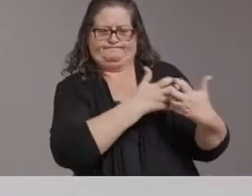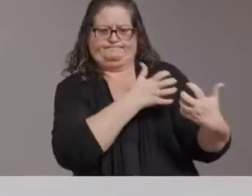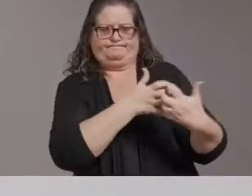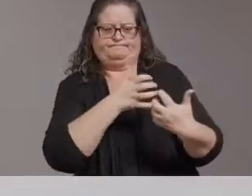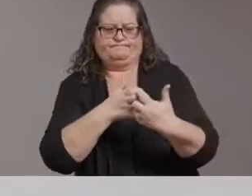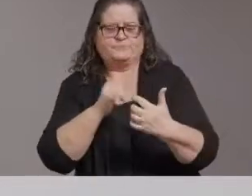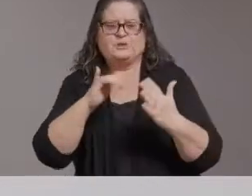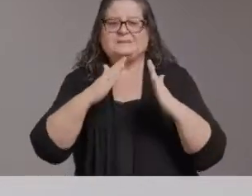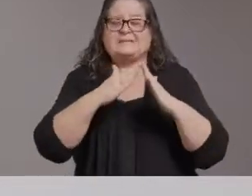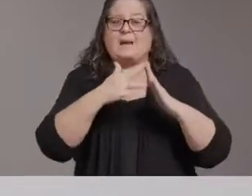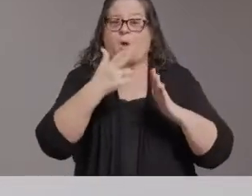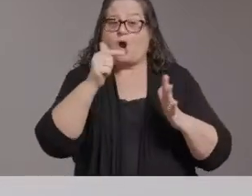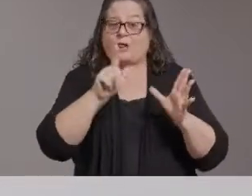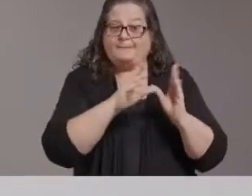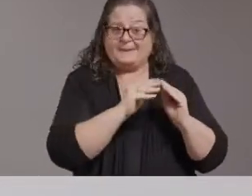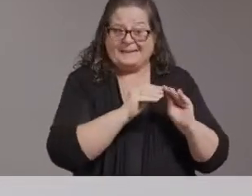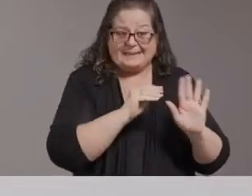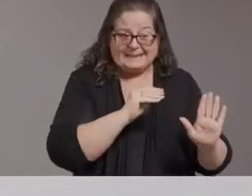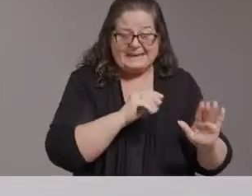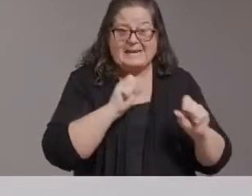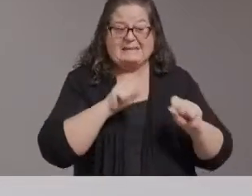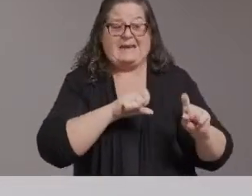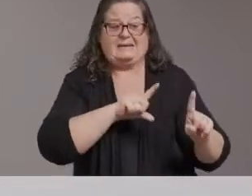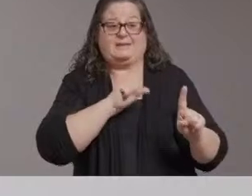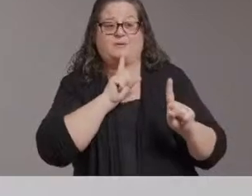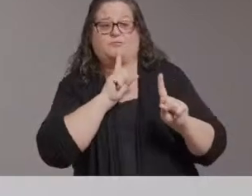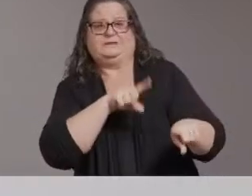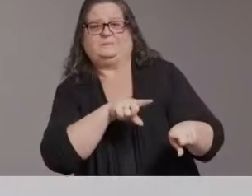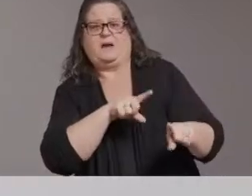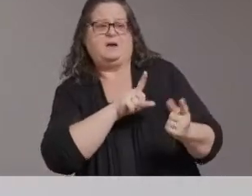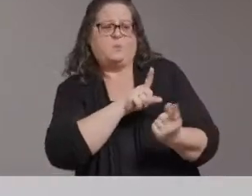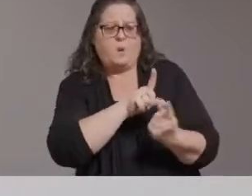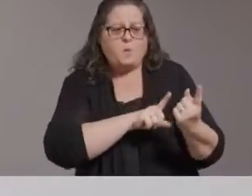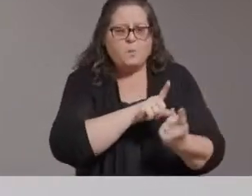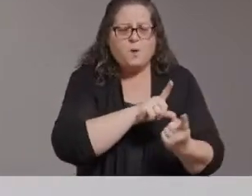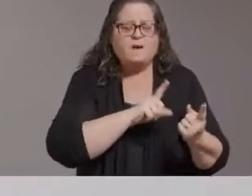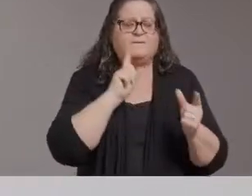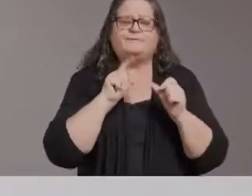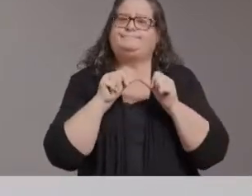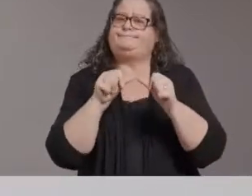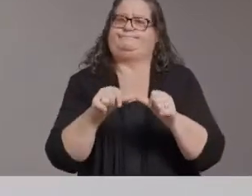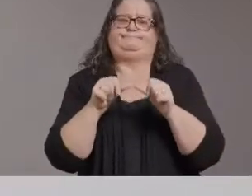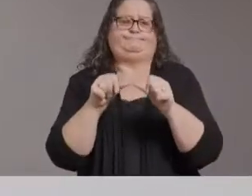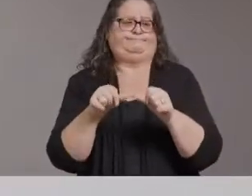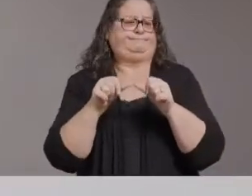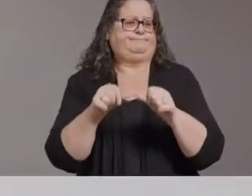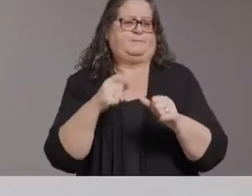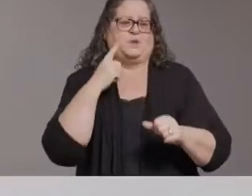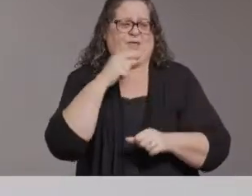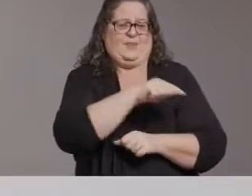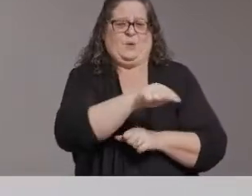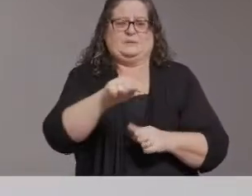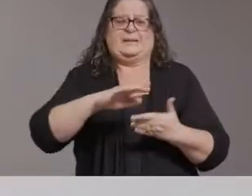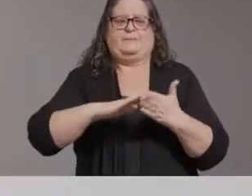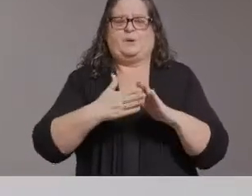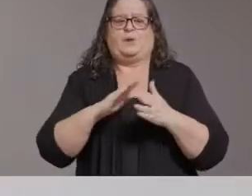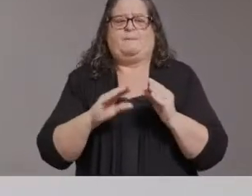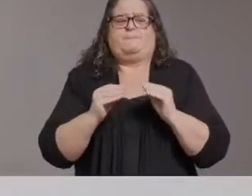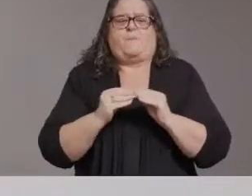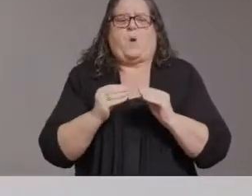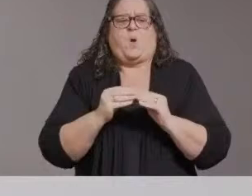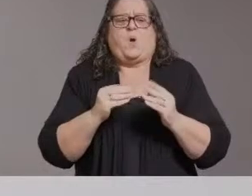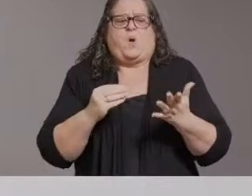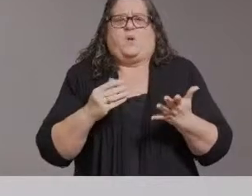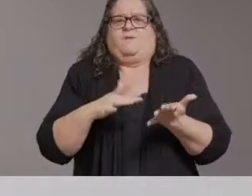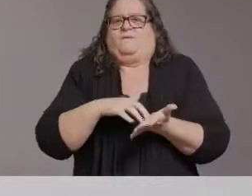answer one-on-one questions. We will continue to do that because these are vulnerable communities. I think that